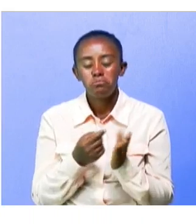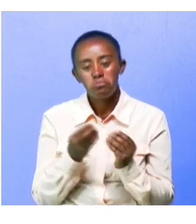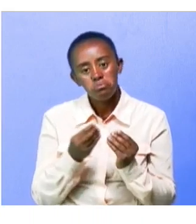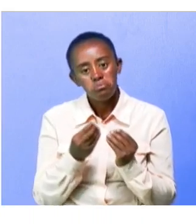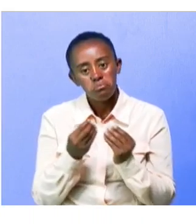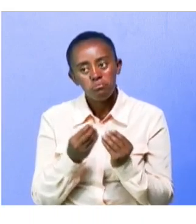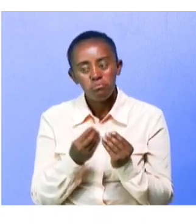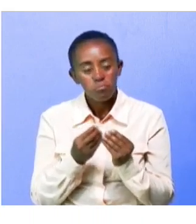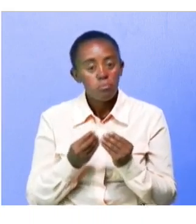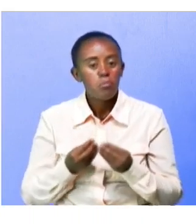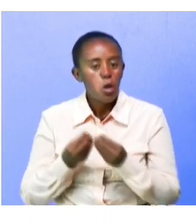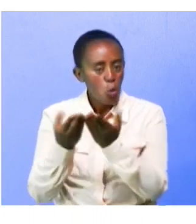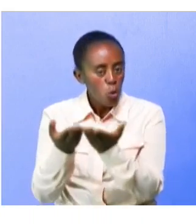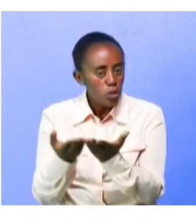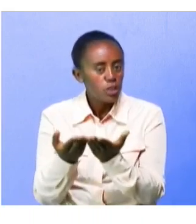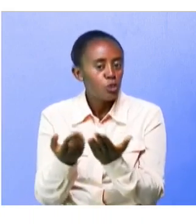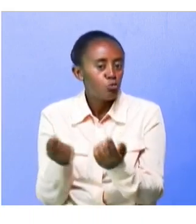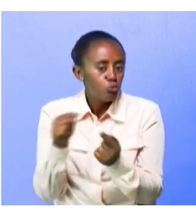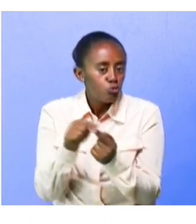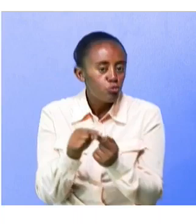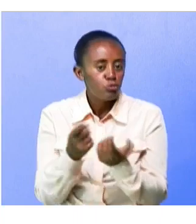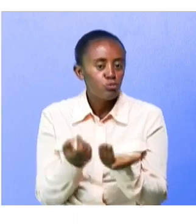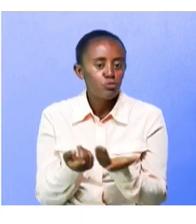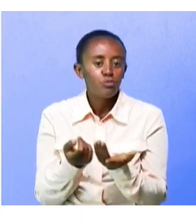belonging to,